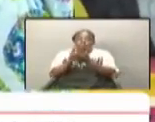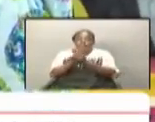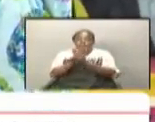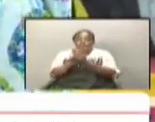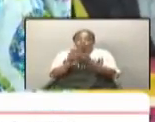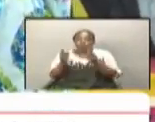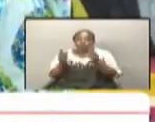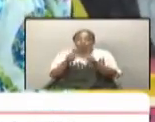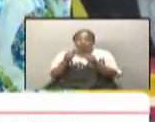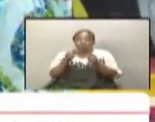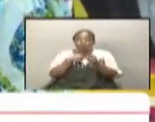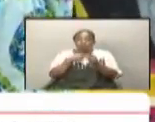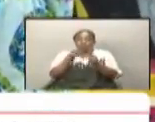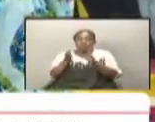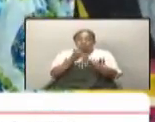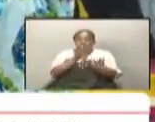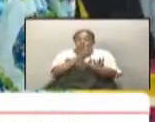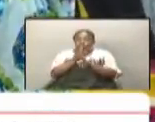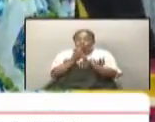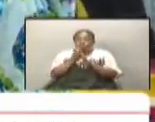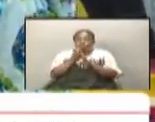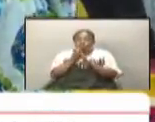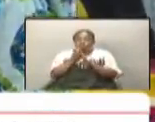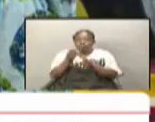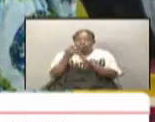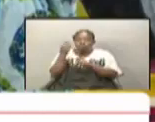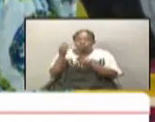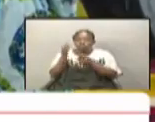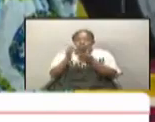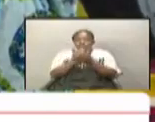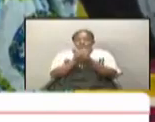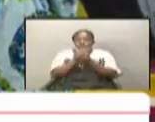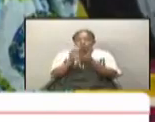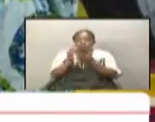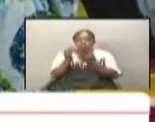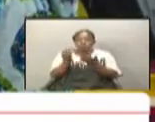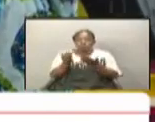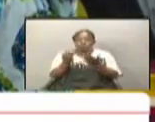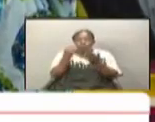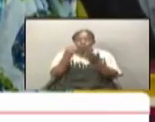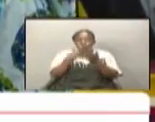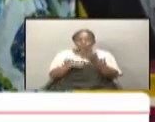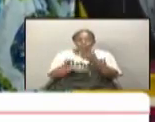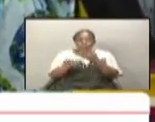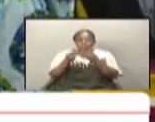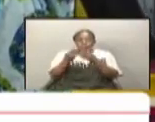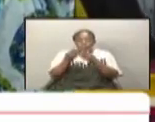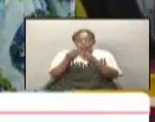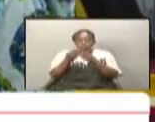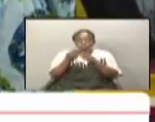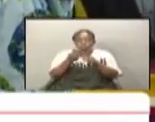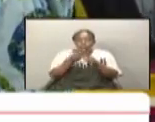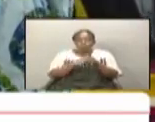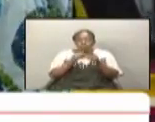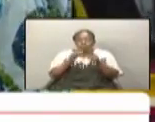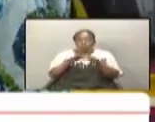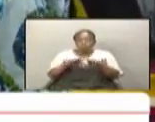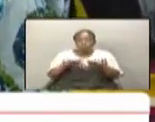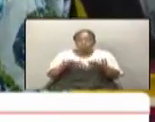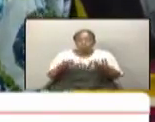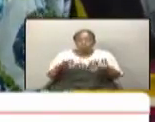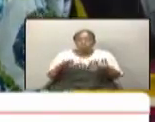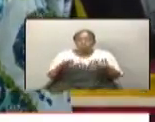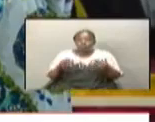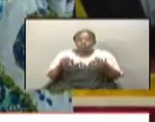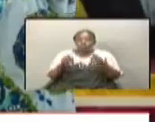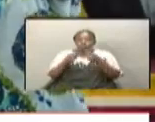is guided. We should only share what comes out of the land